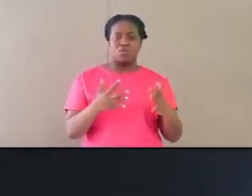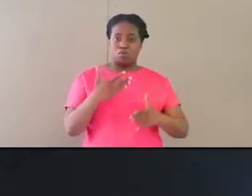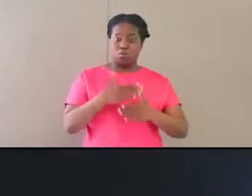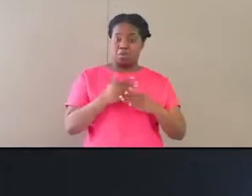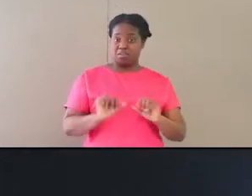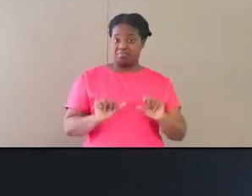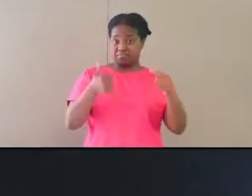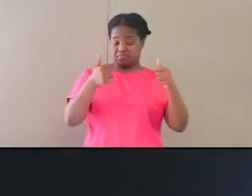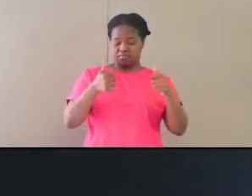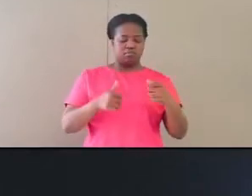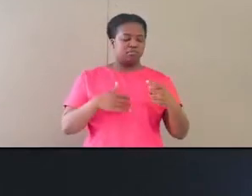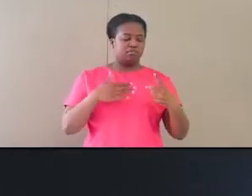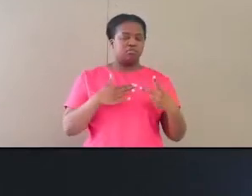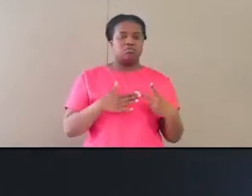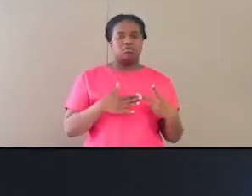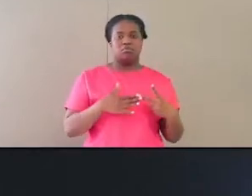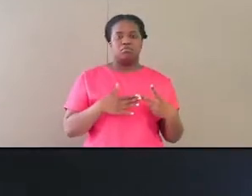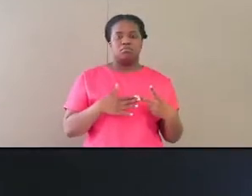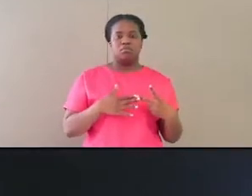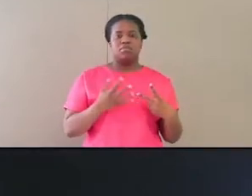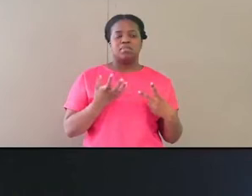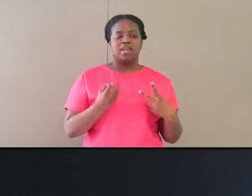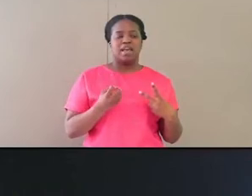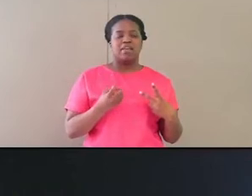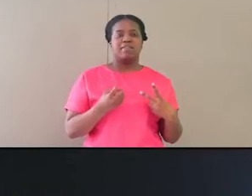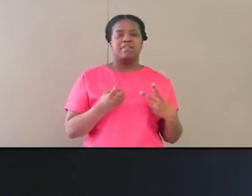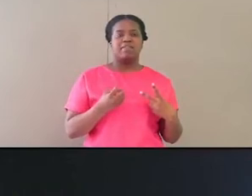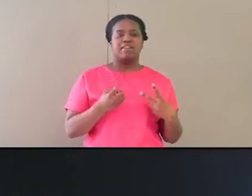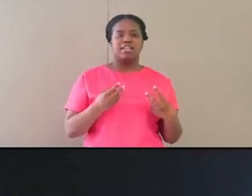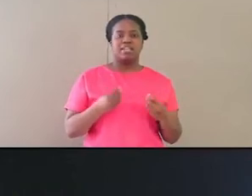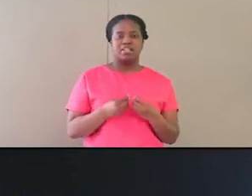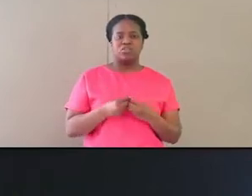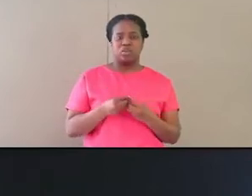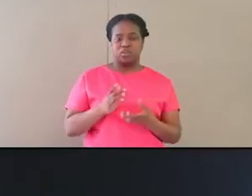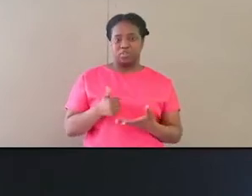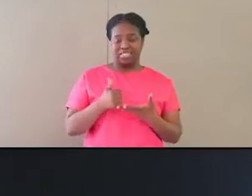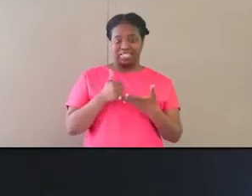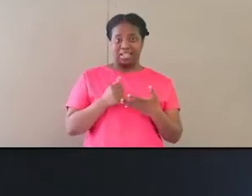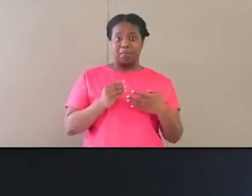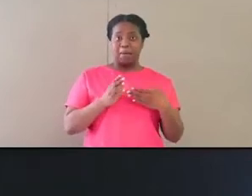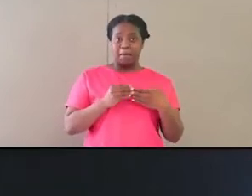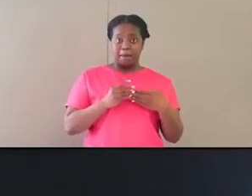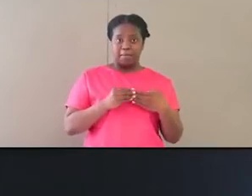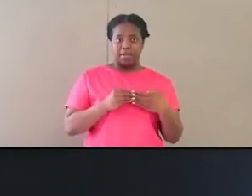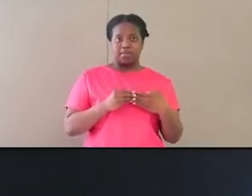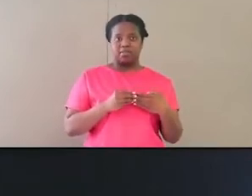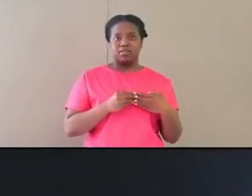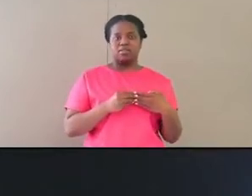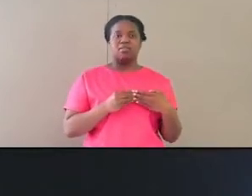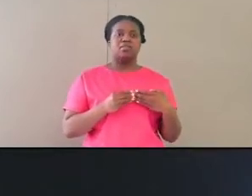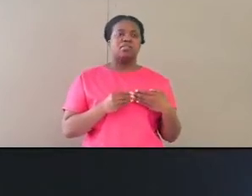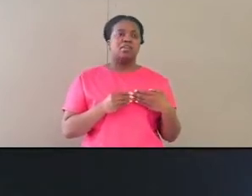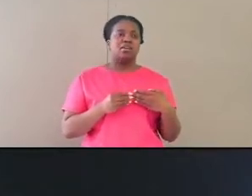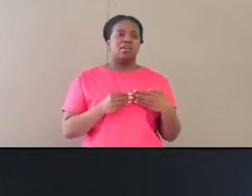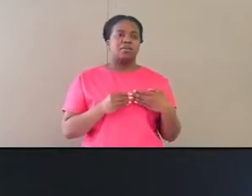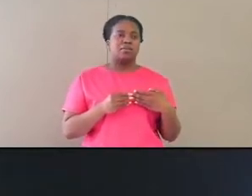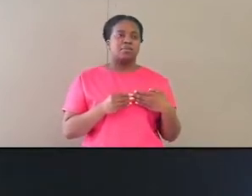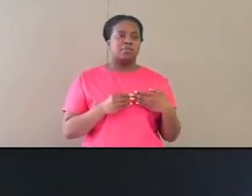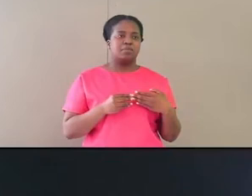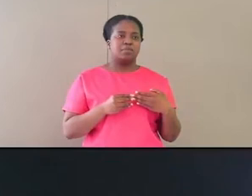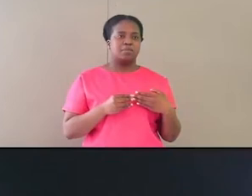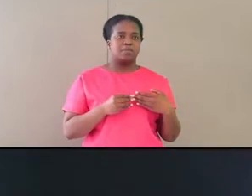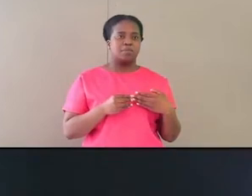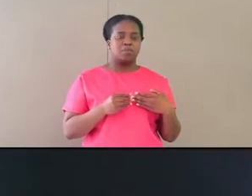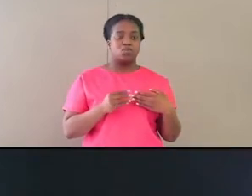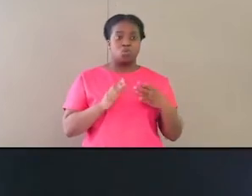in a manner that has the beneficiaries the members at the front of